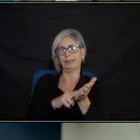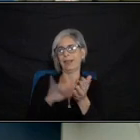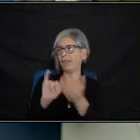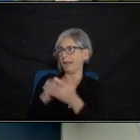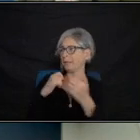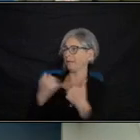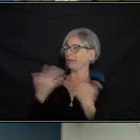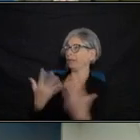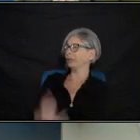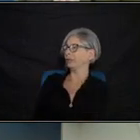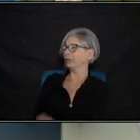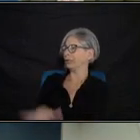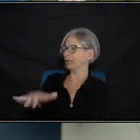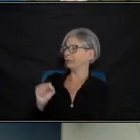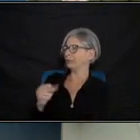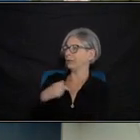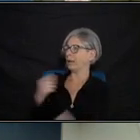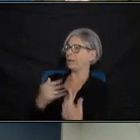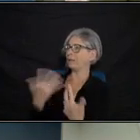of.